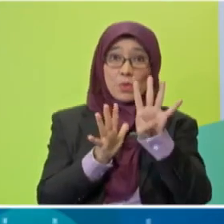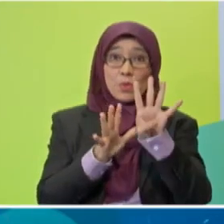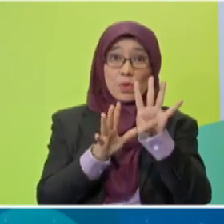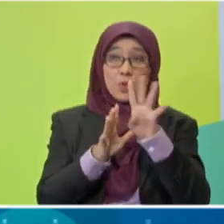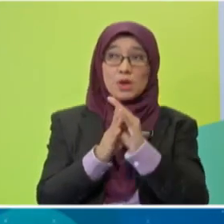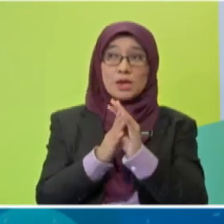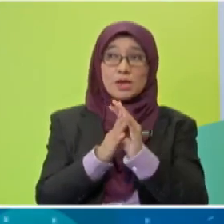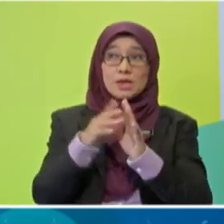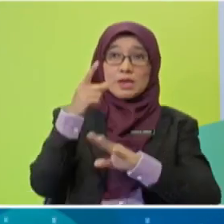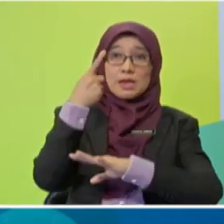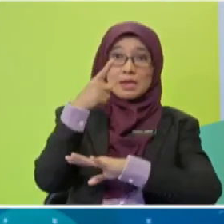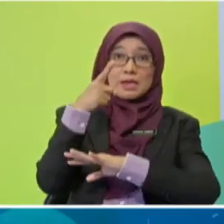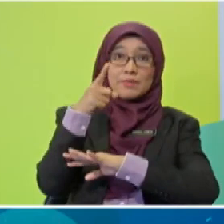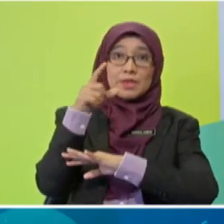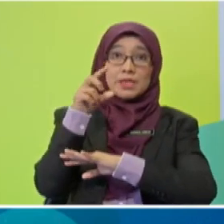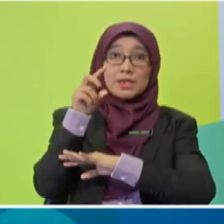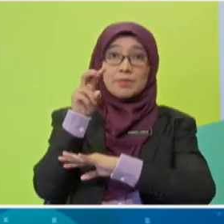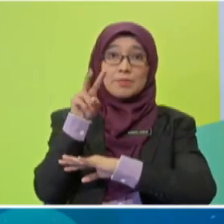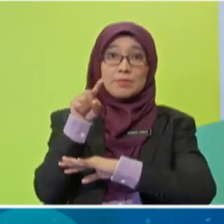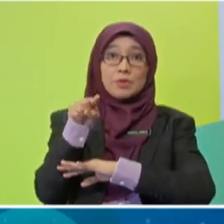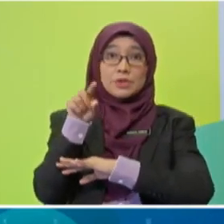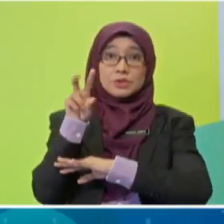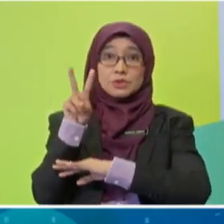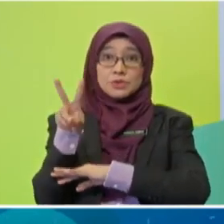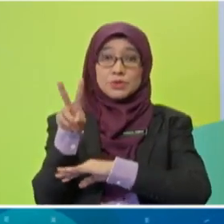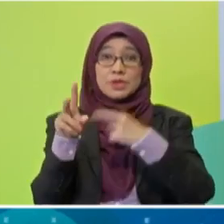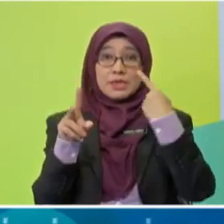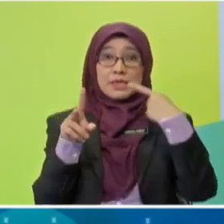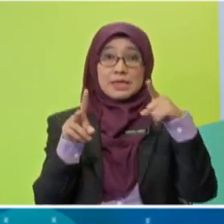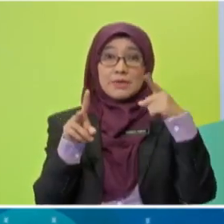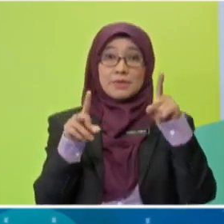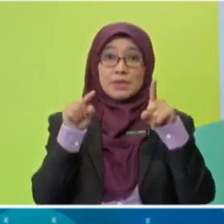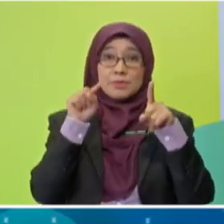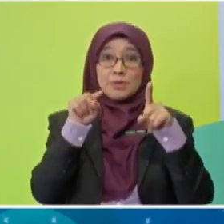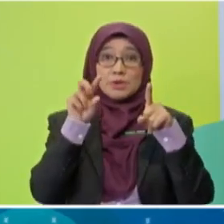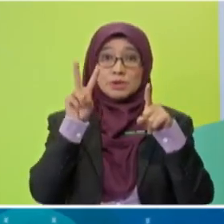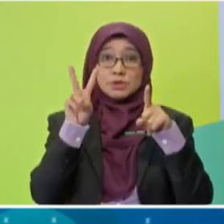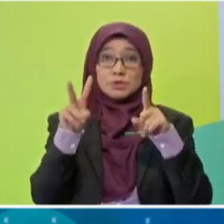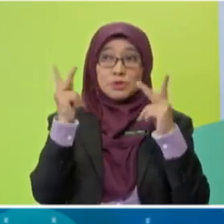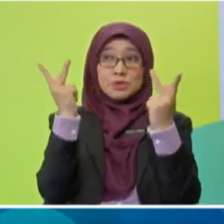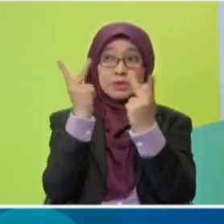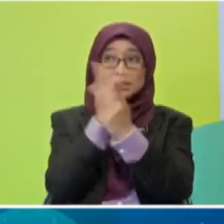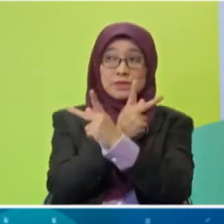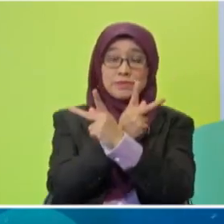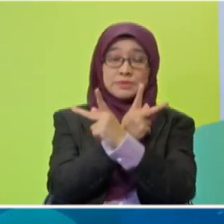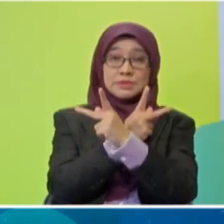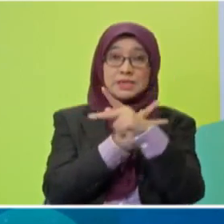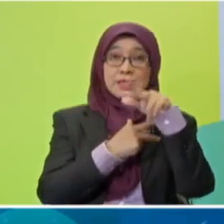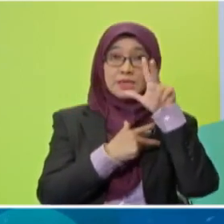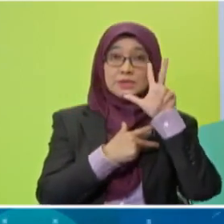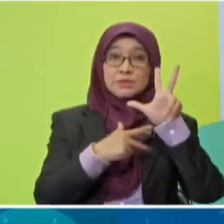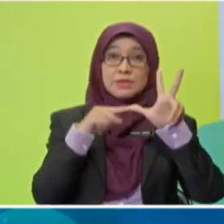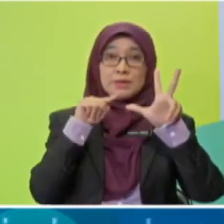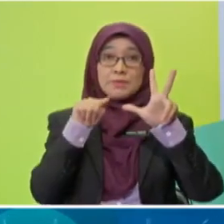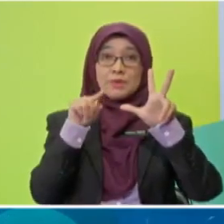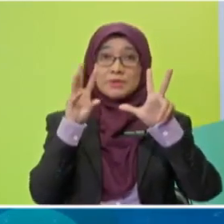3.6. Yes. Who's the fastest here? Who is the fastest? Raise your hand or just